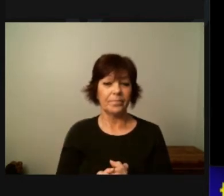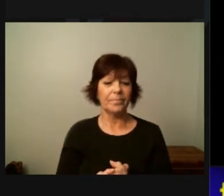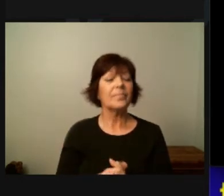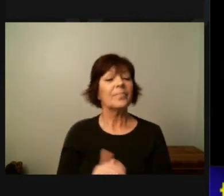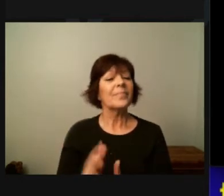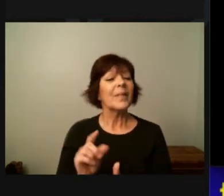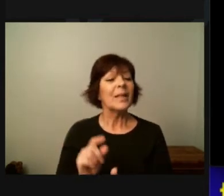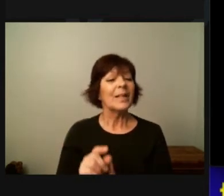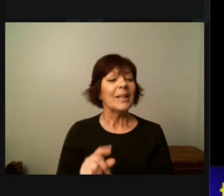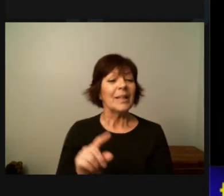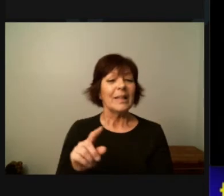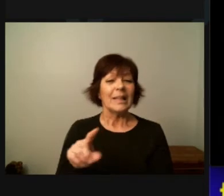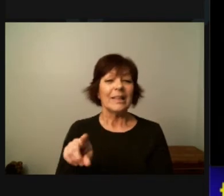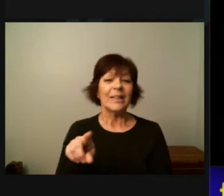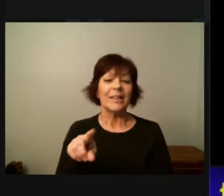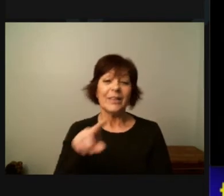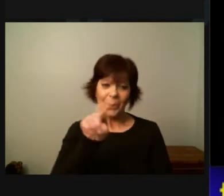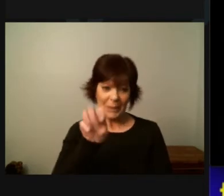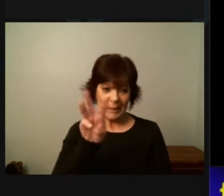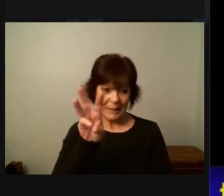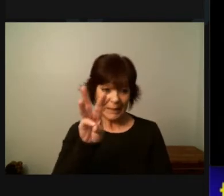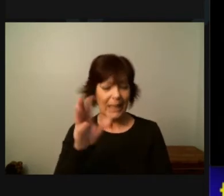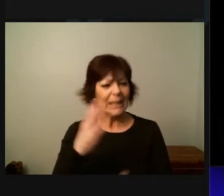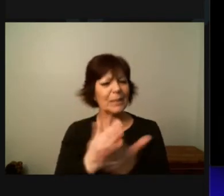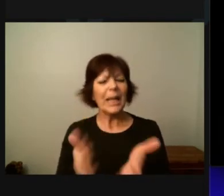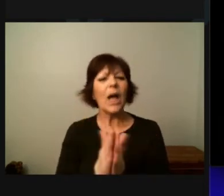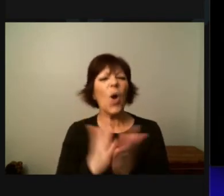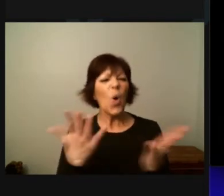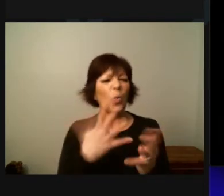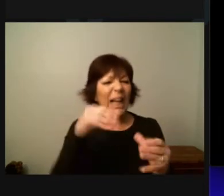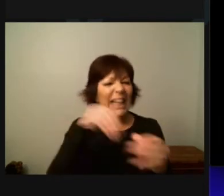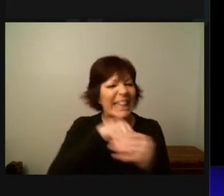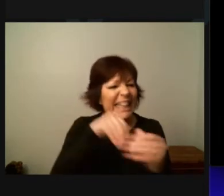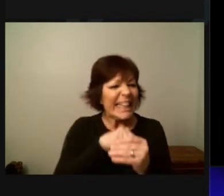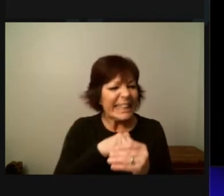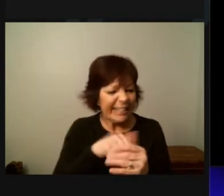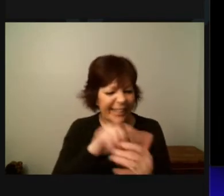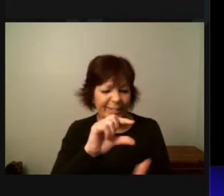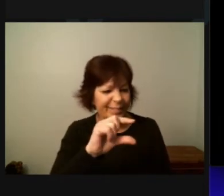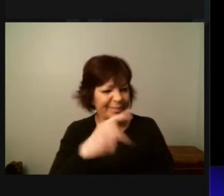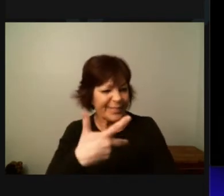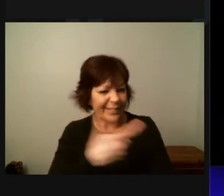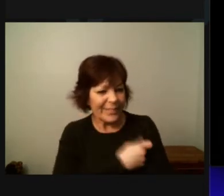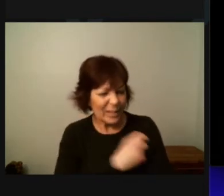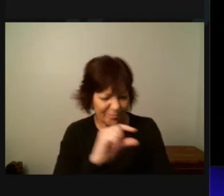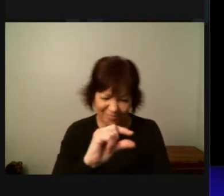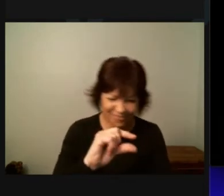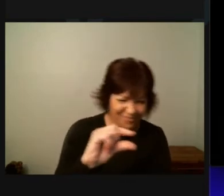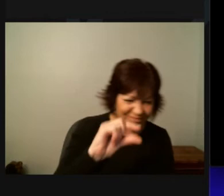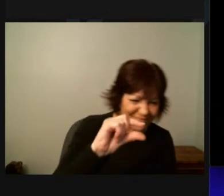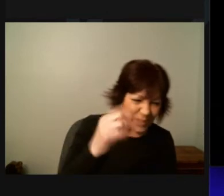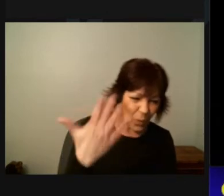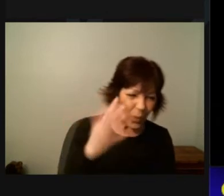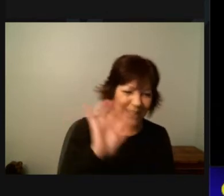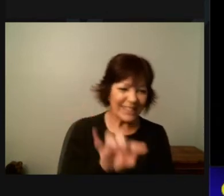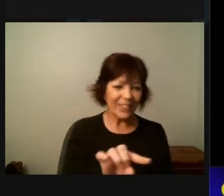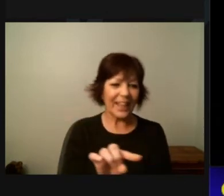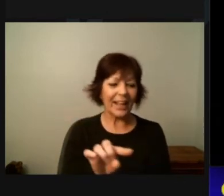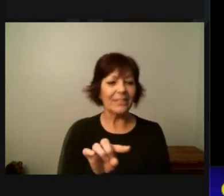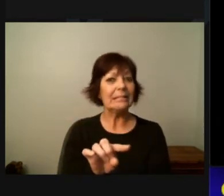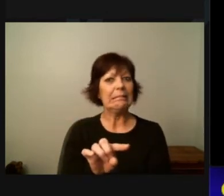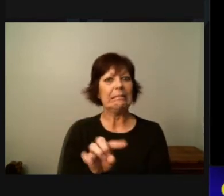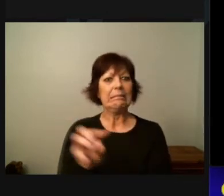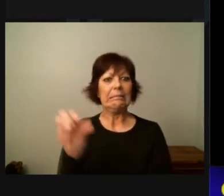So question number 6, somebody asked, what is in the vaccine? That is a very, very scientific